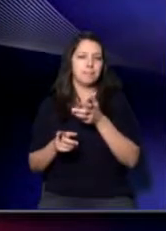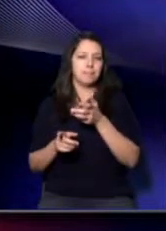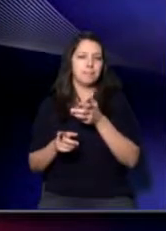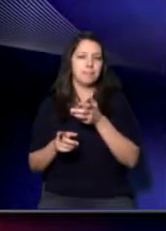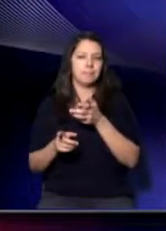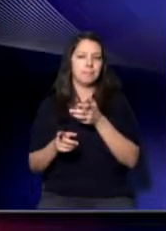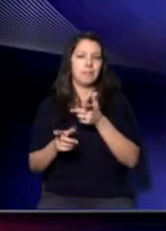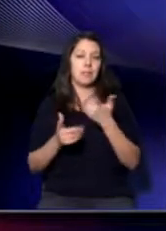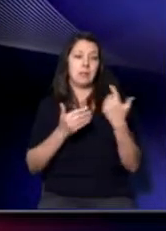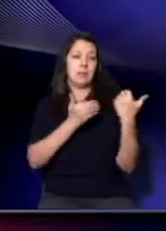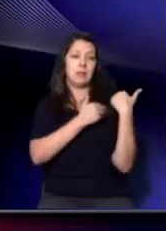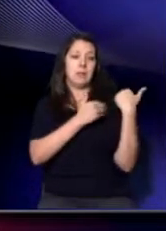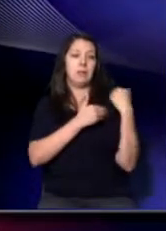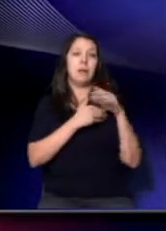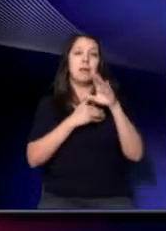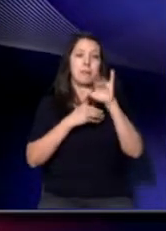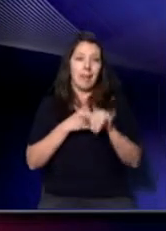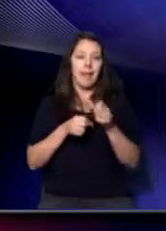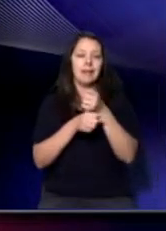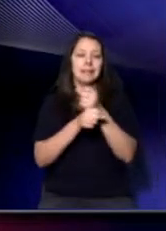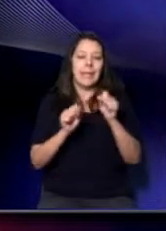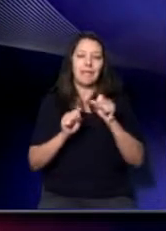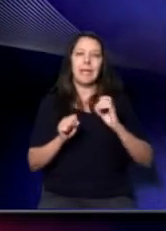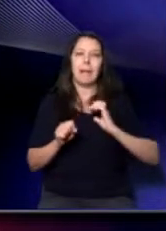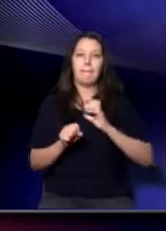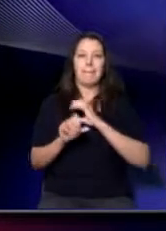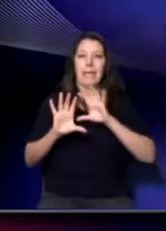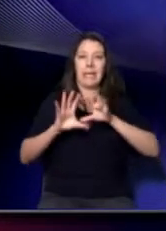run by the safety committee and created by the safety committee,